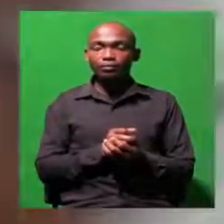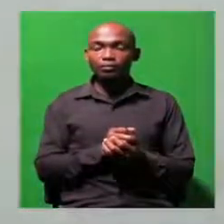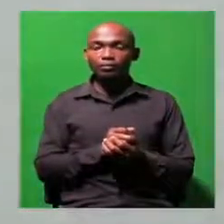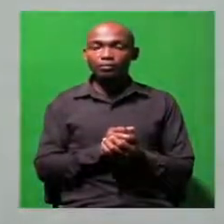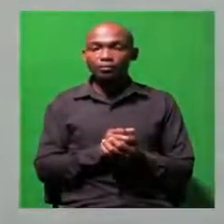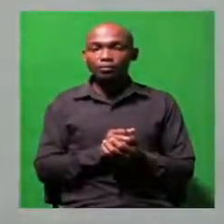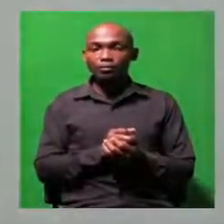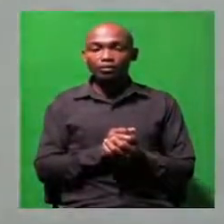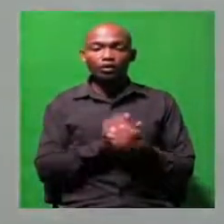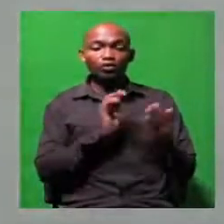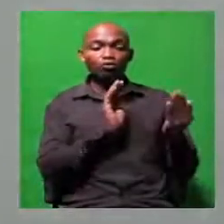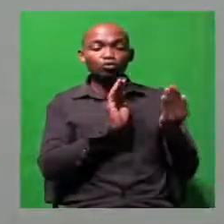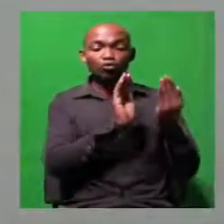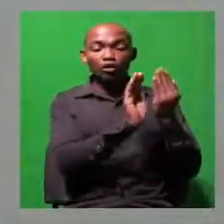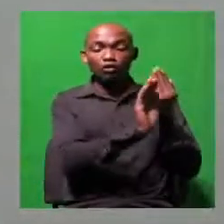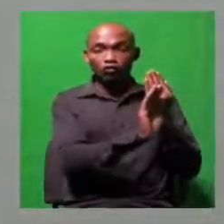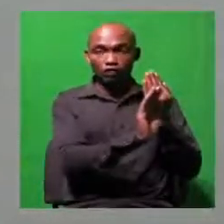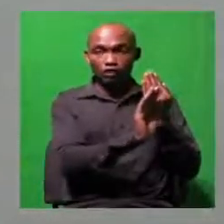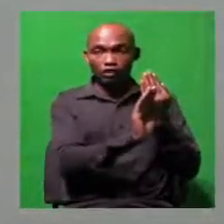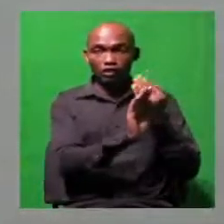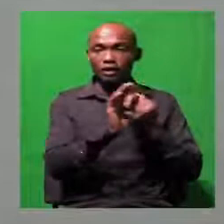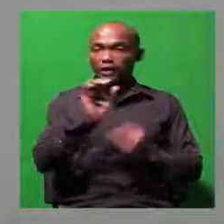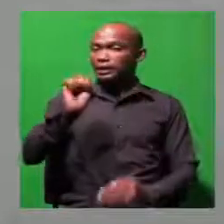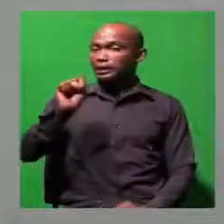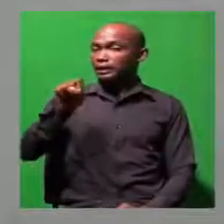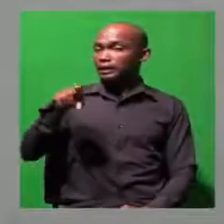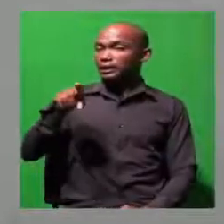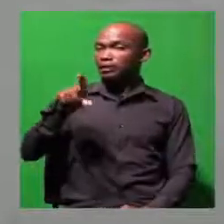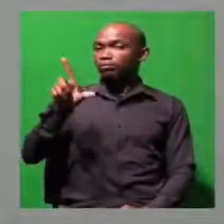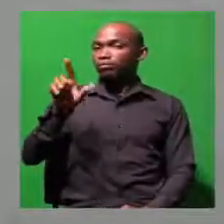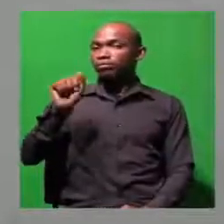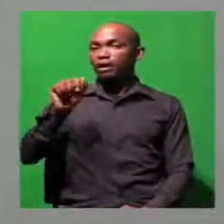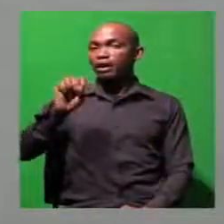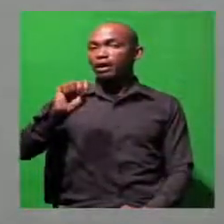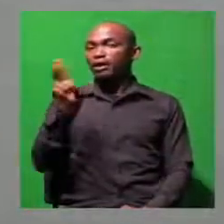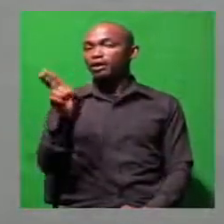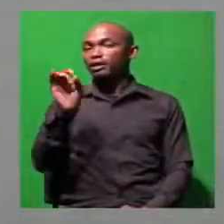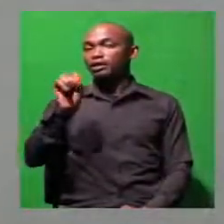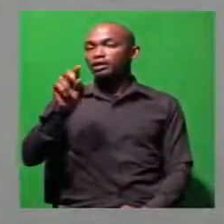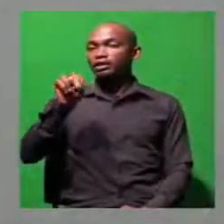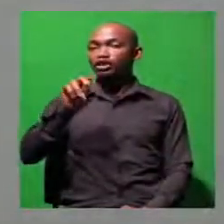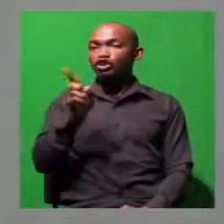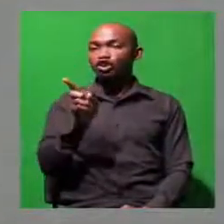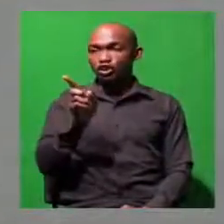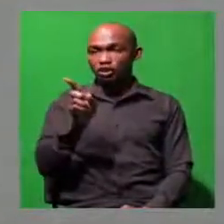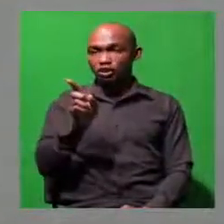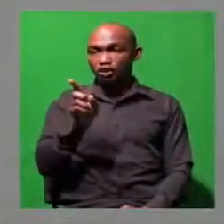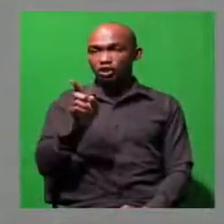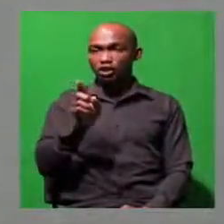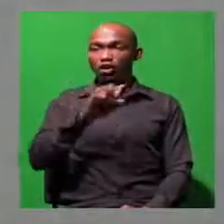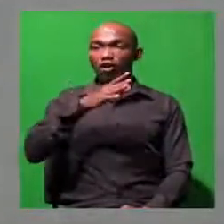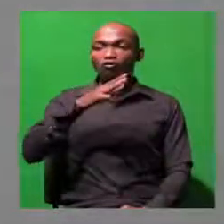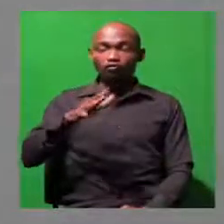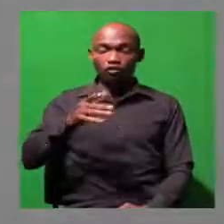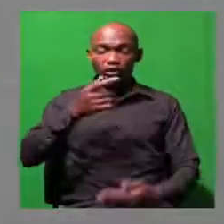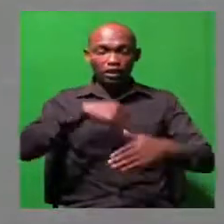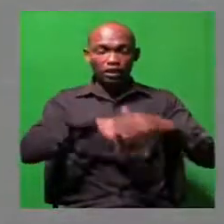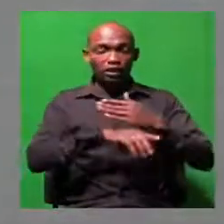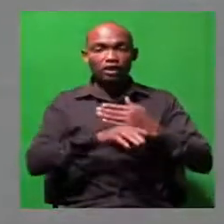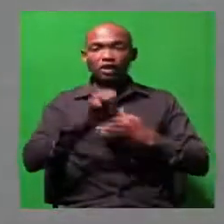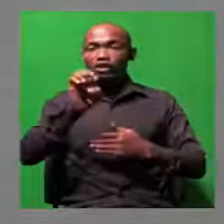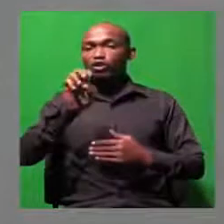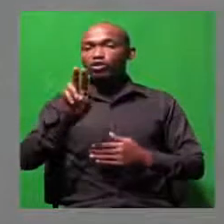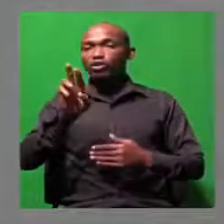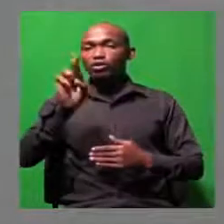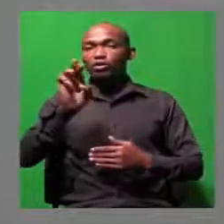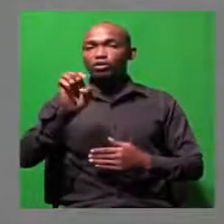This is to avoid the splashing of water in the Eureka can. So that's why